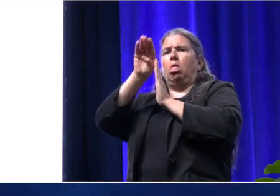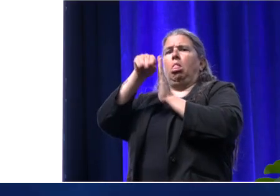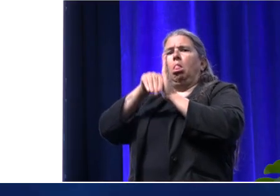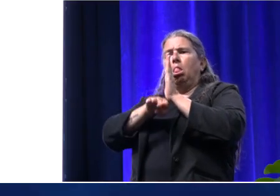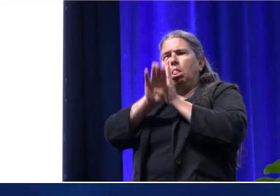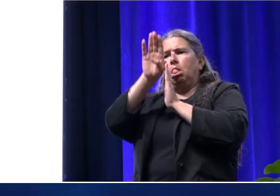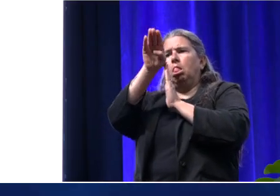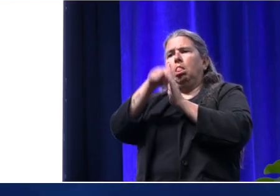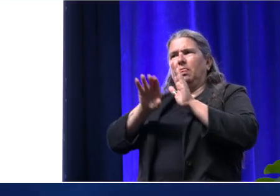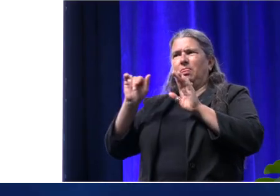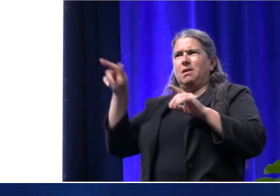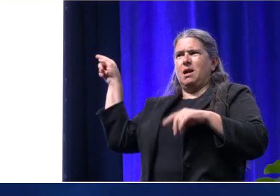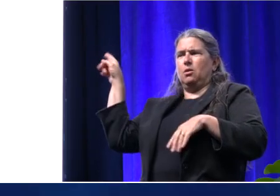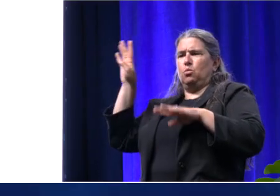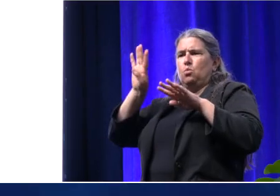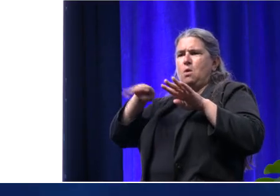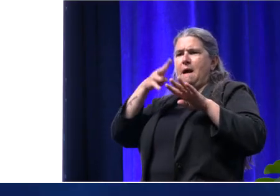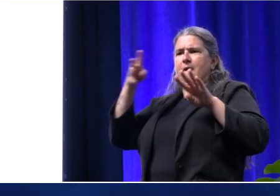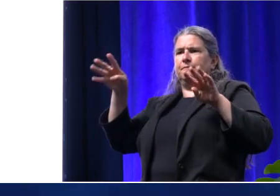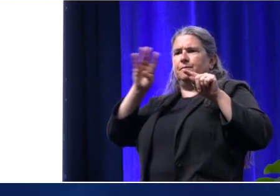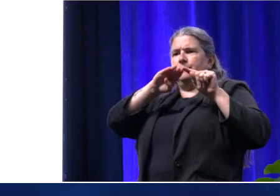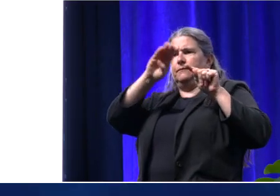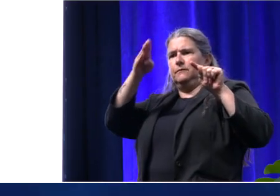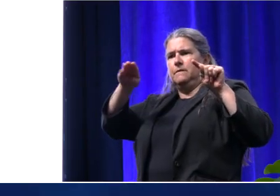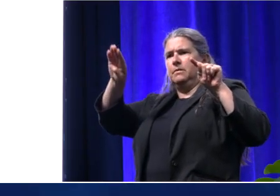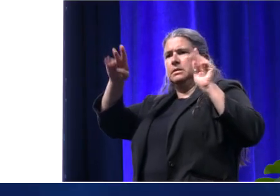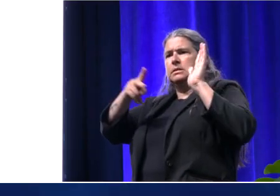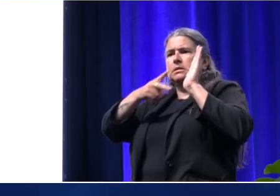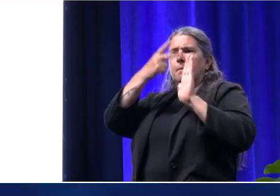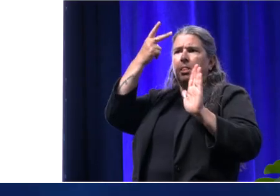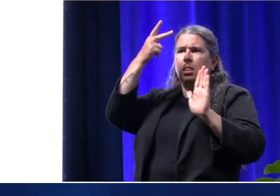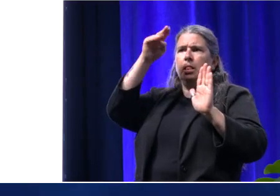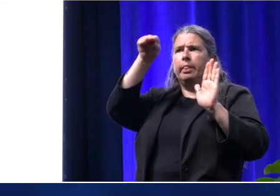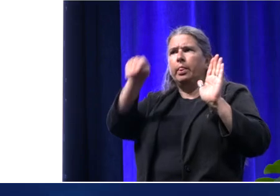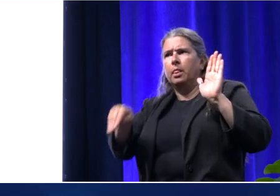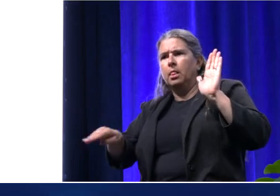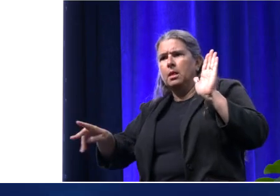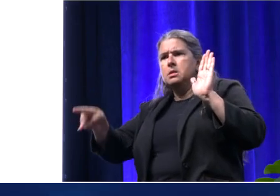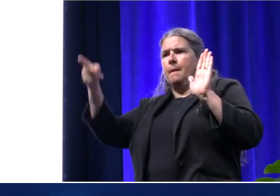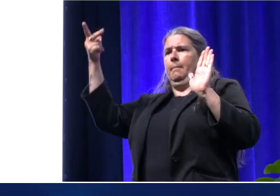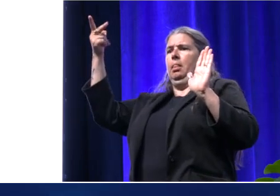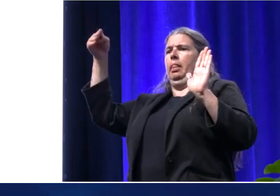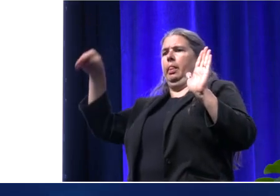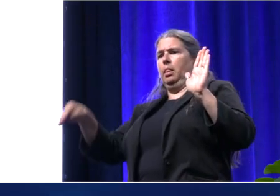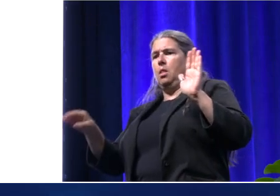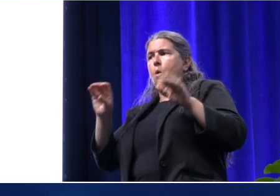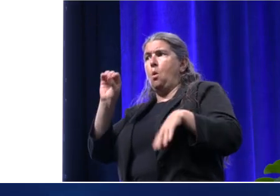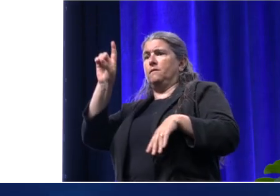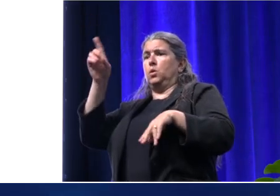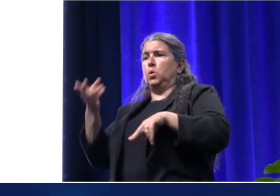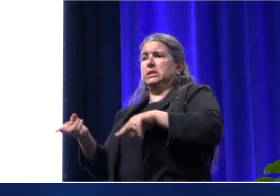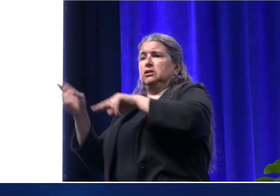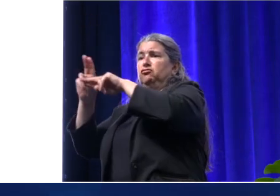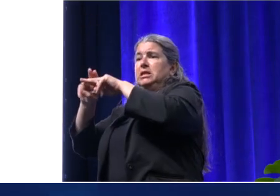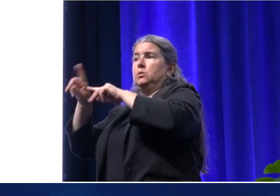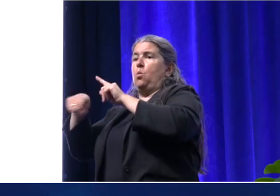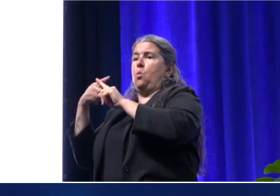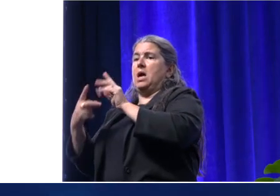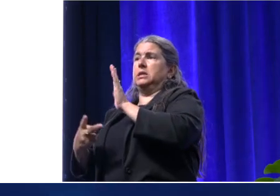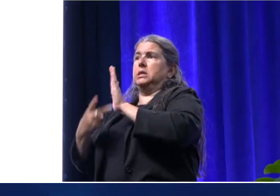same band of doubling in potency over time. Overdoses increase when things go up or when things go